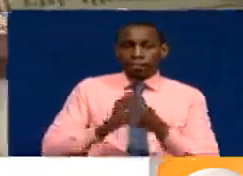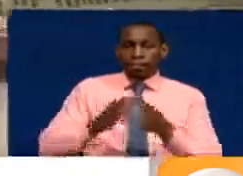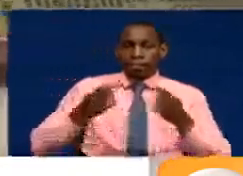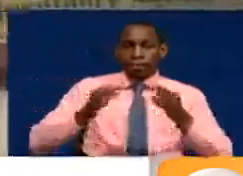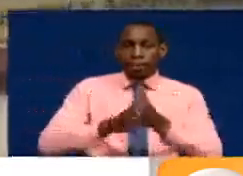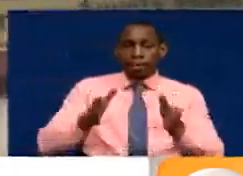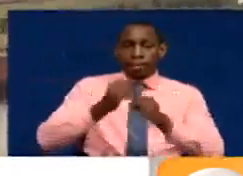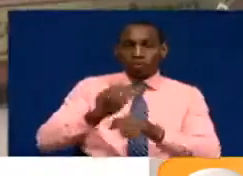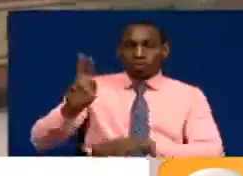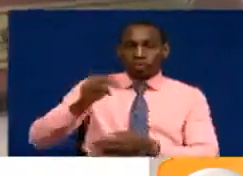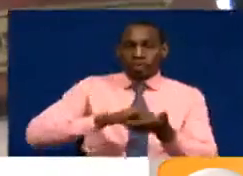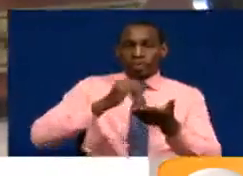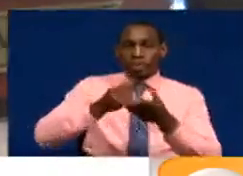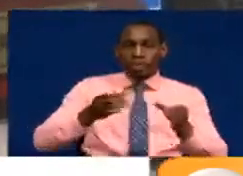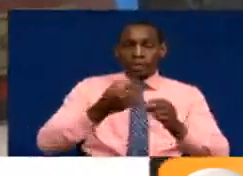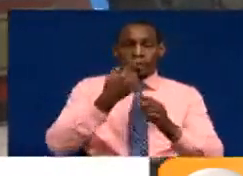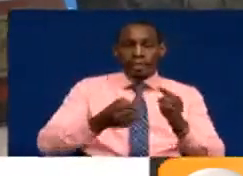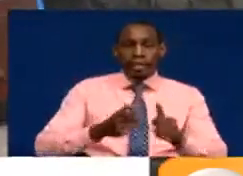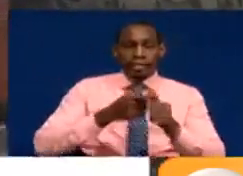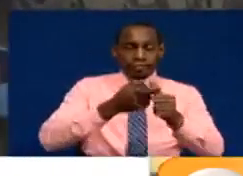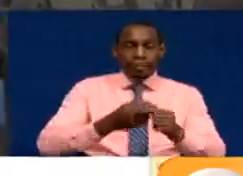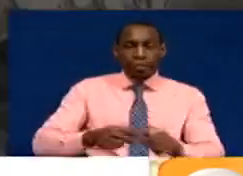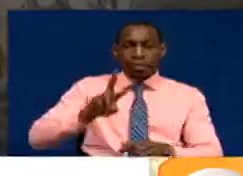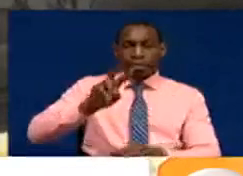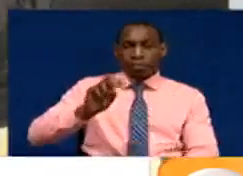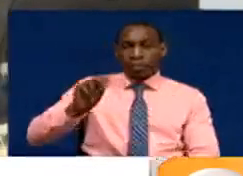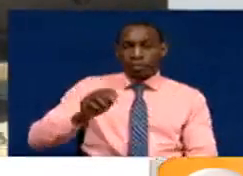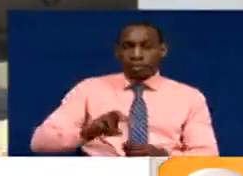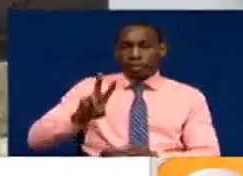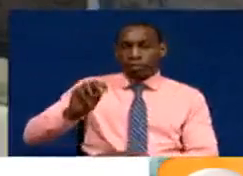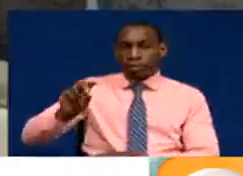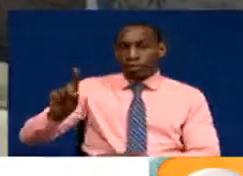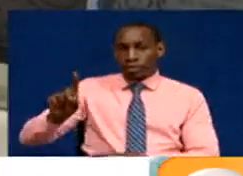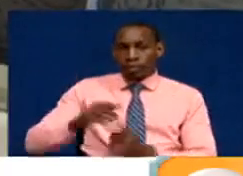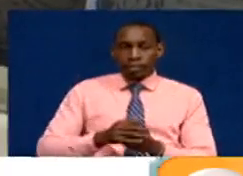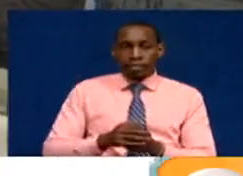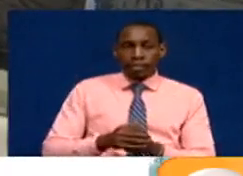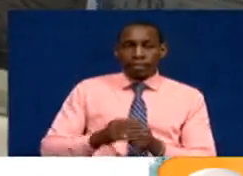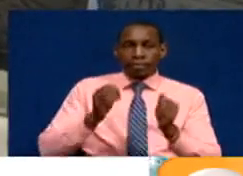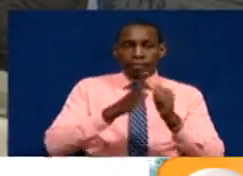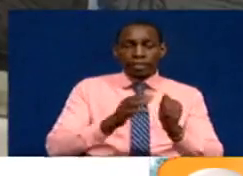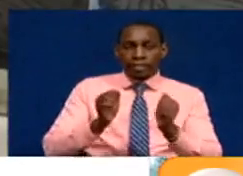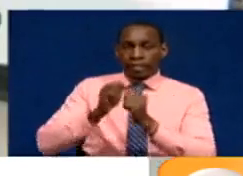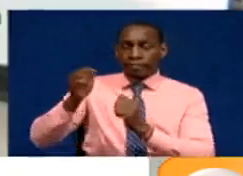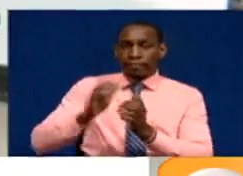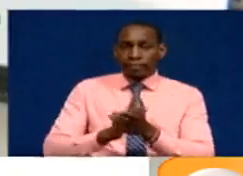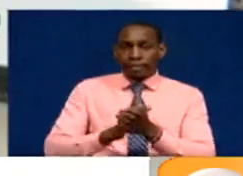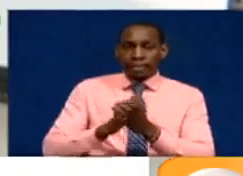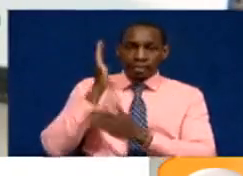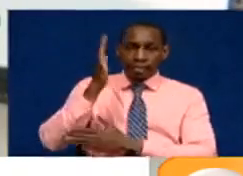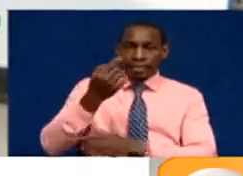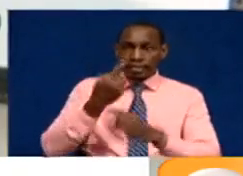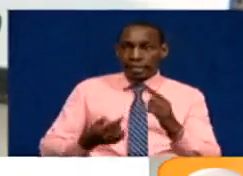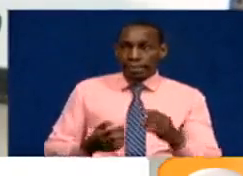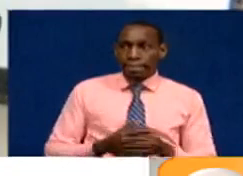the Association of Kenya Insurance Company of the Year award in the 2020 and 2021 for the 14th and 15th consecutive